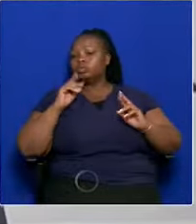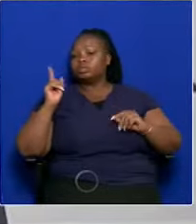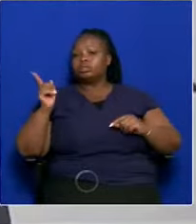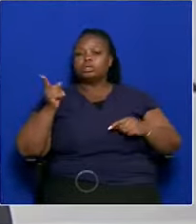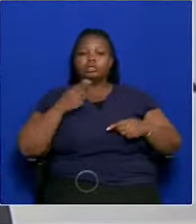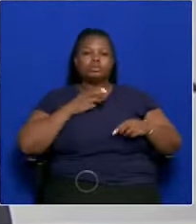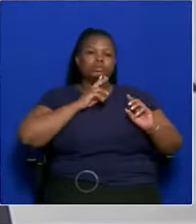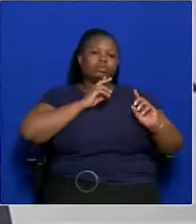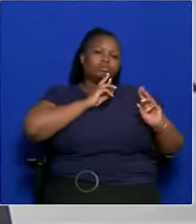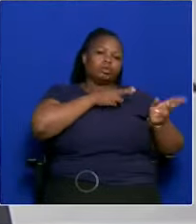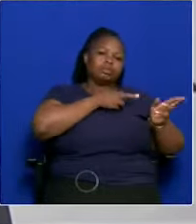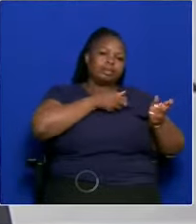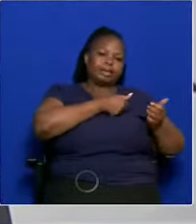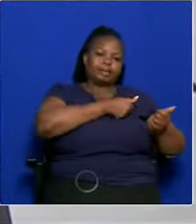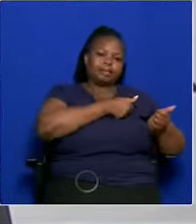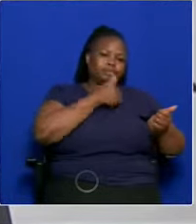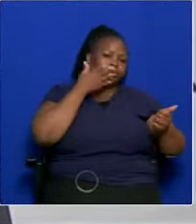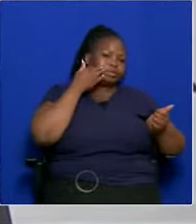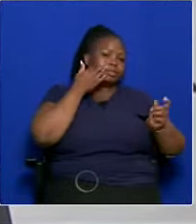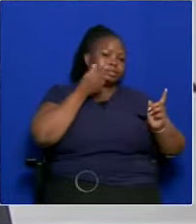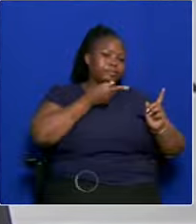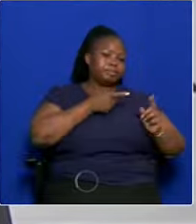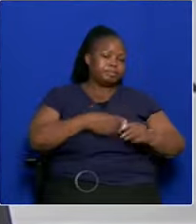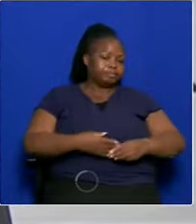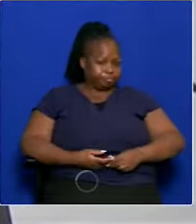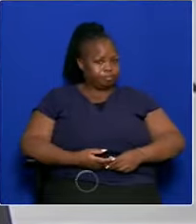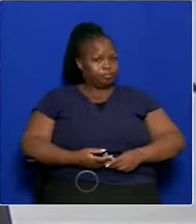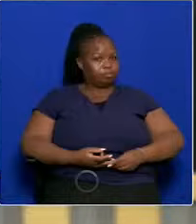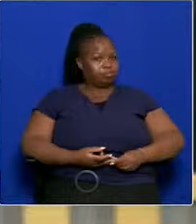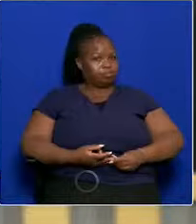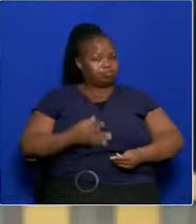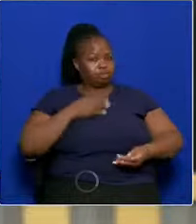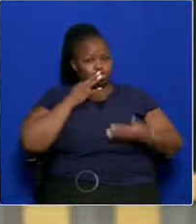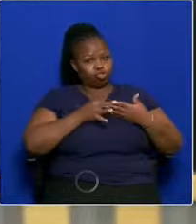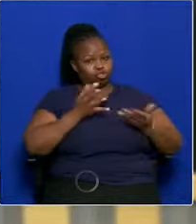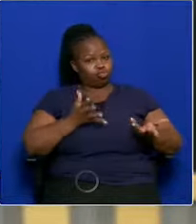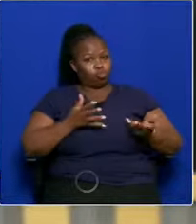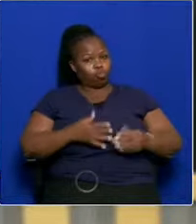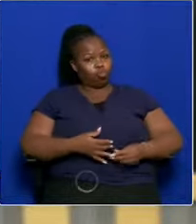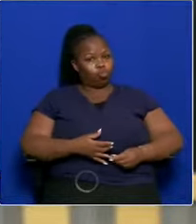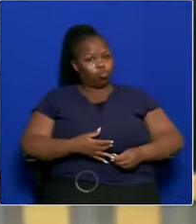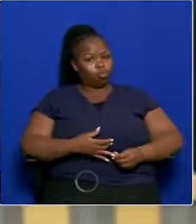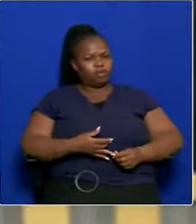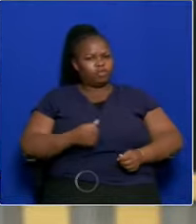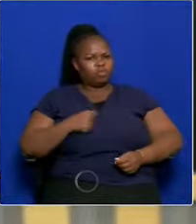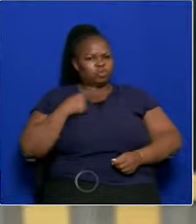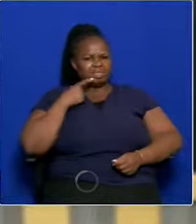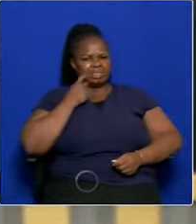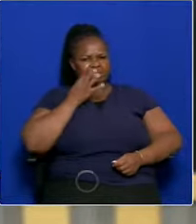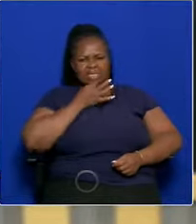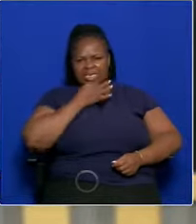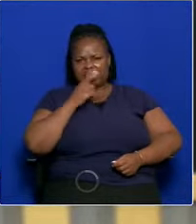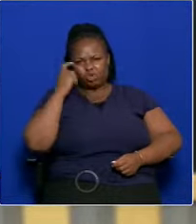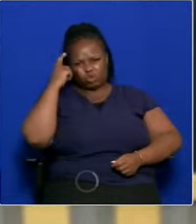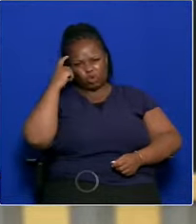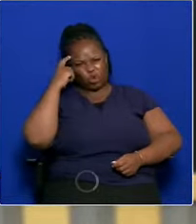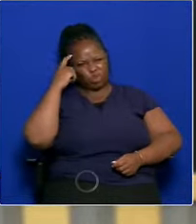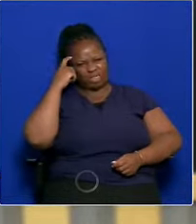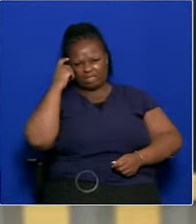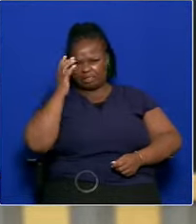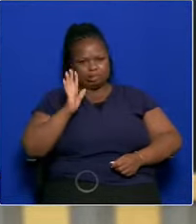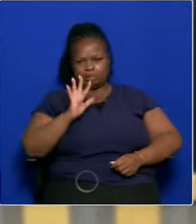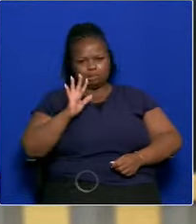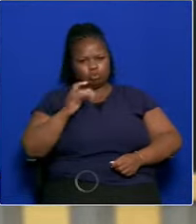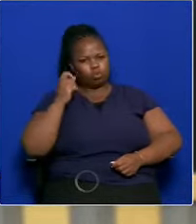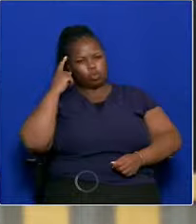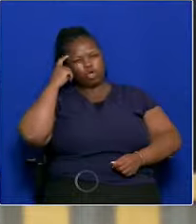Matlala. That's my suggestion to you. So when you say curiosity, no, it's not curiosity. There's more